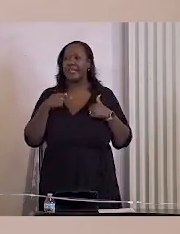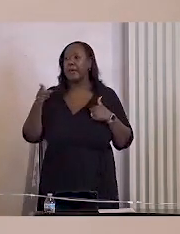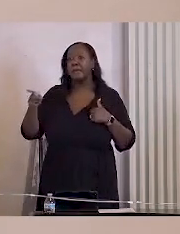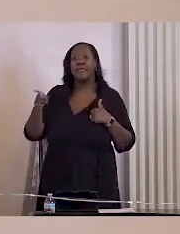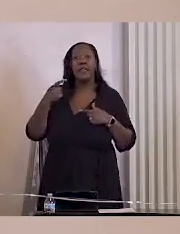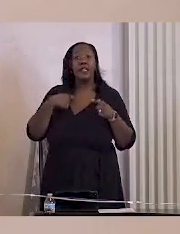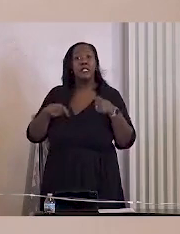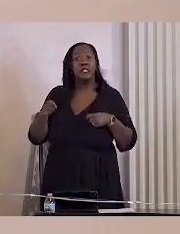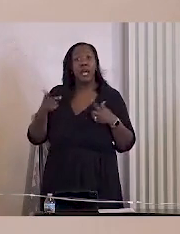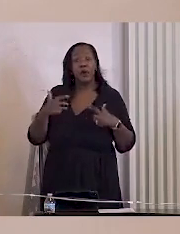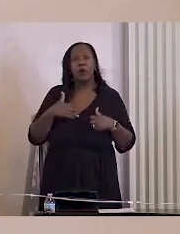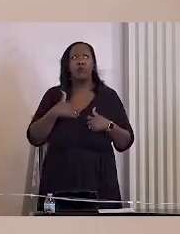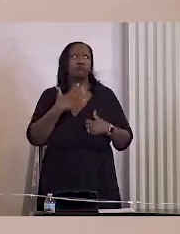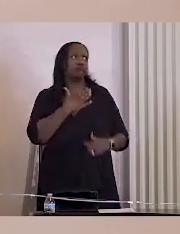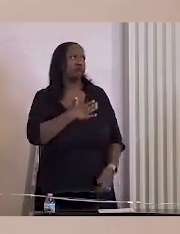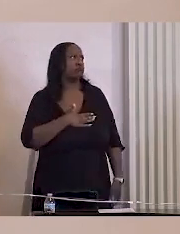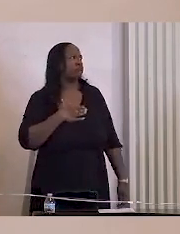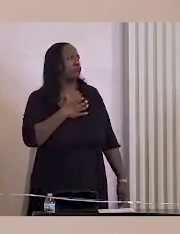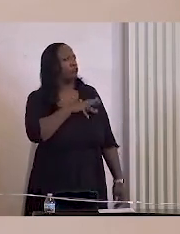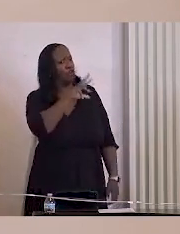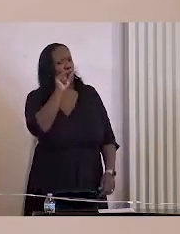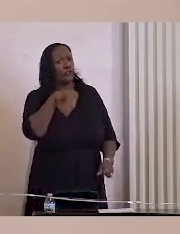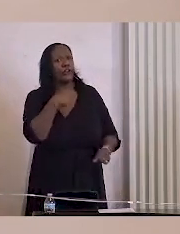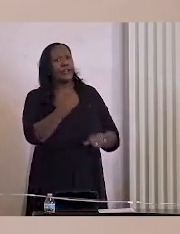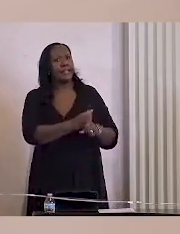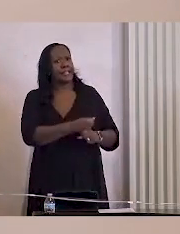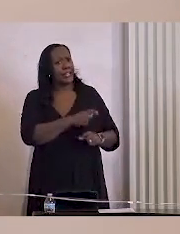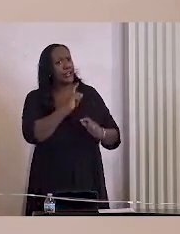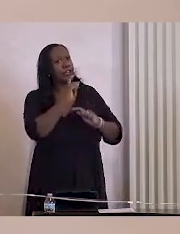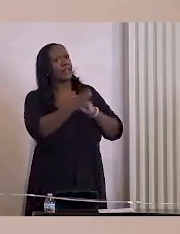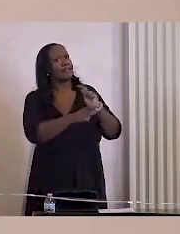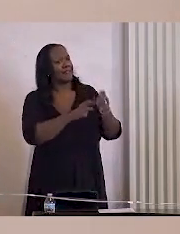and appreciative of my 30-year history of giving.